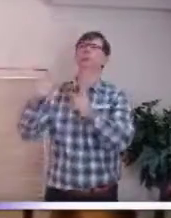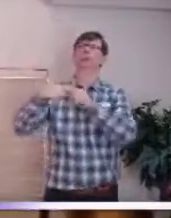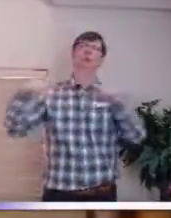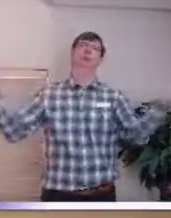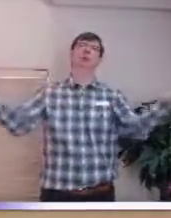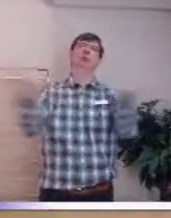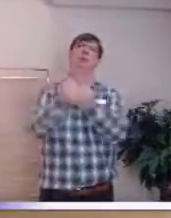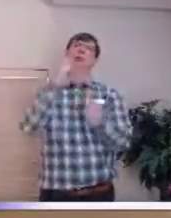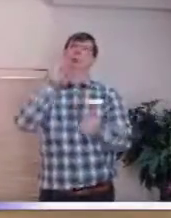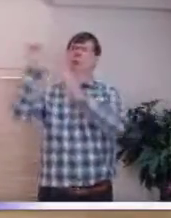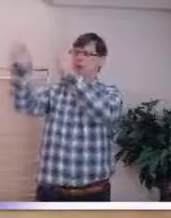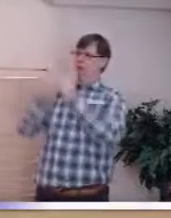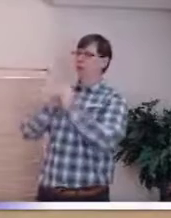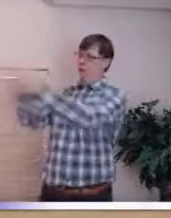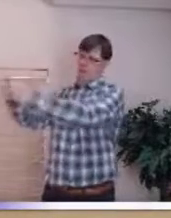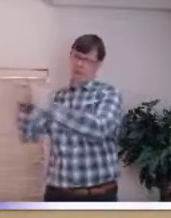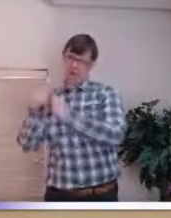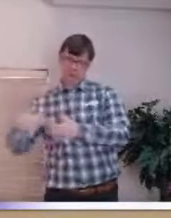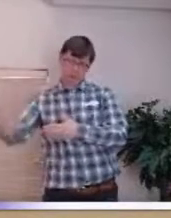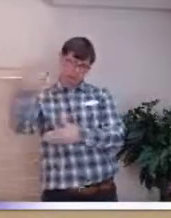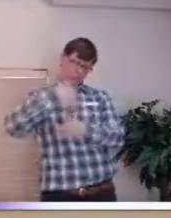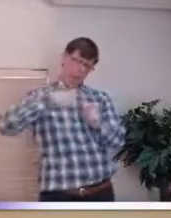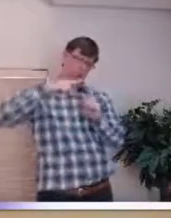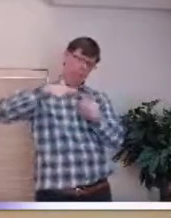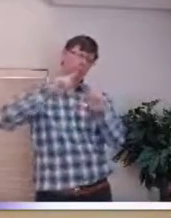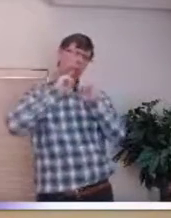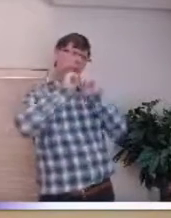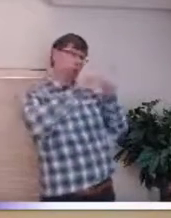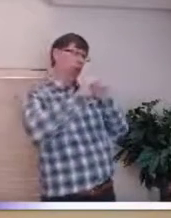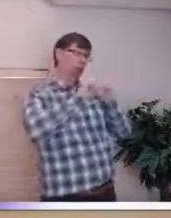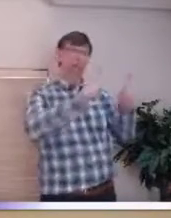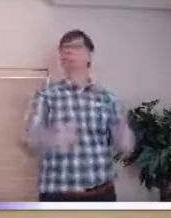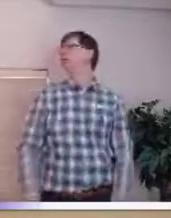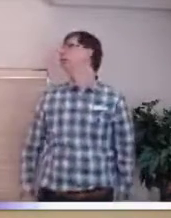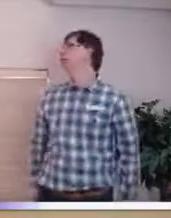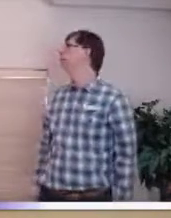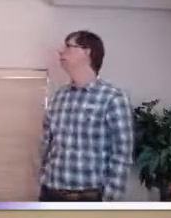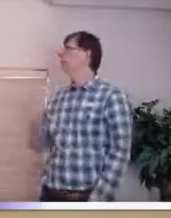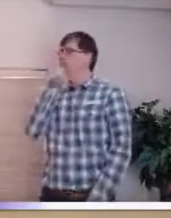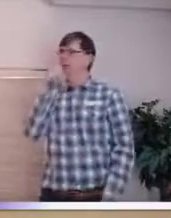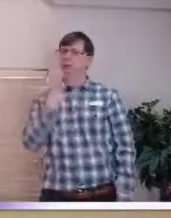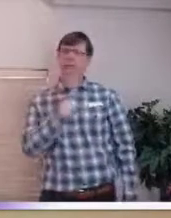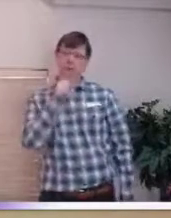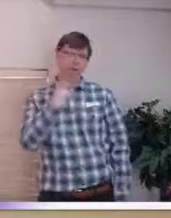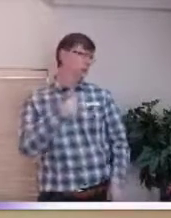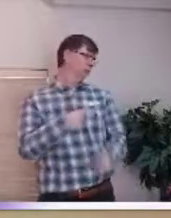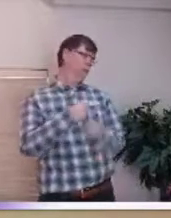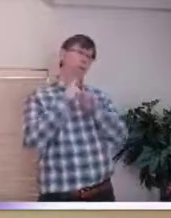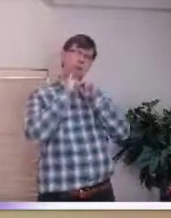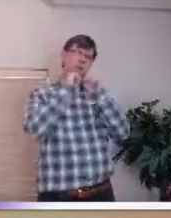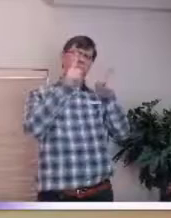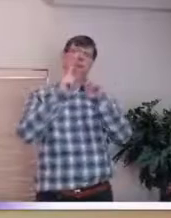today. And as we go into our talk about, oh my goodness, where am I with the talk here?